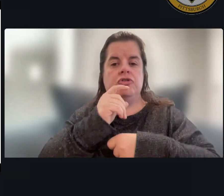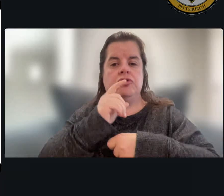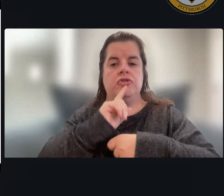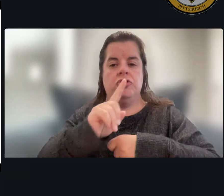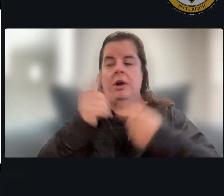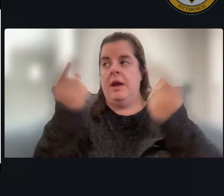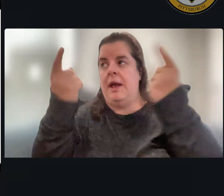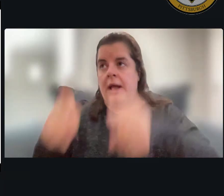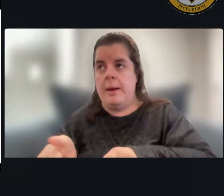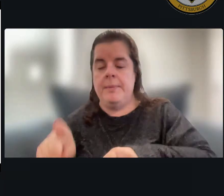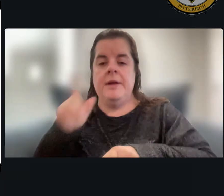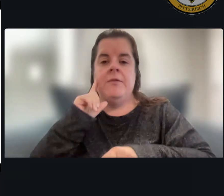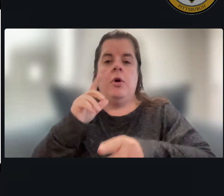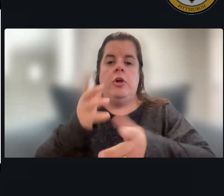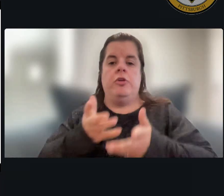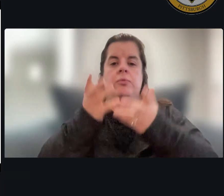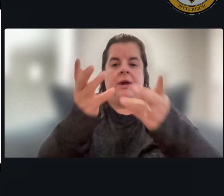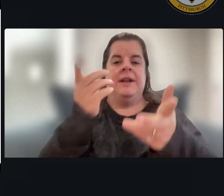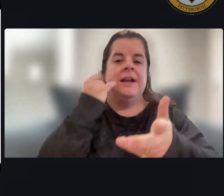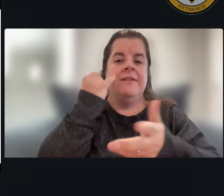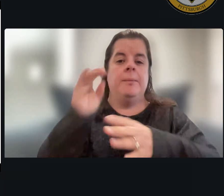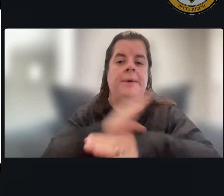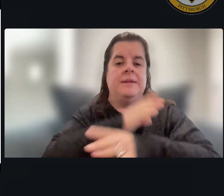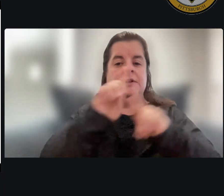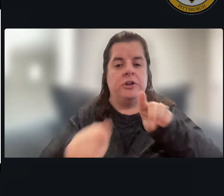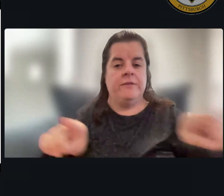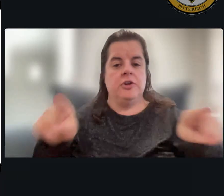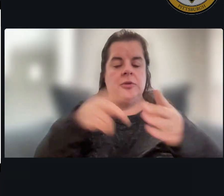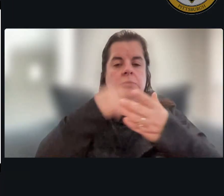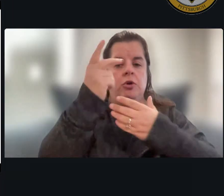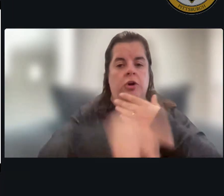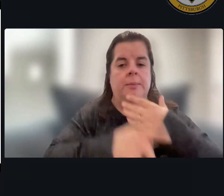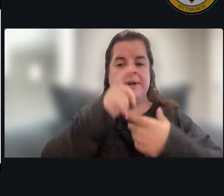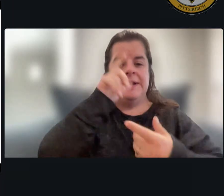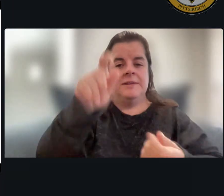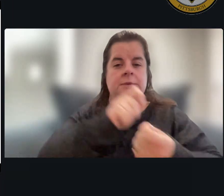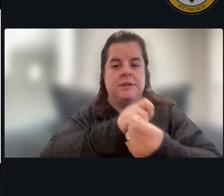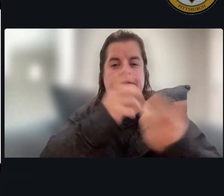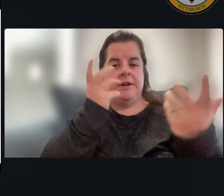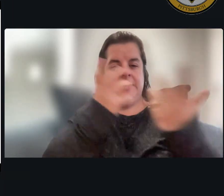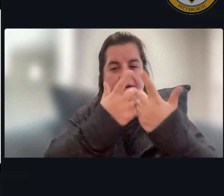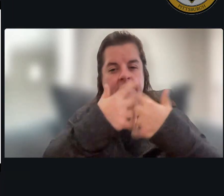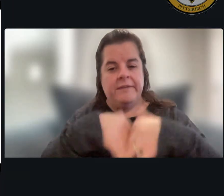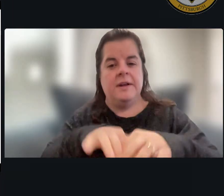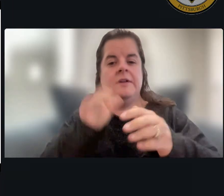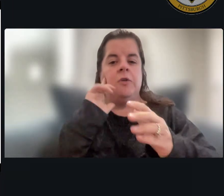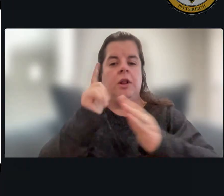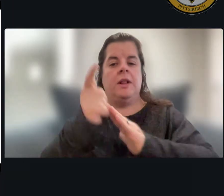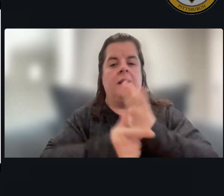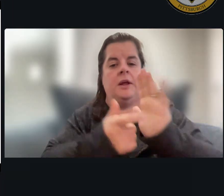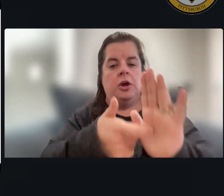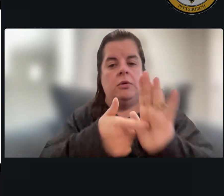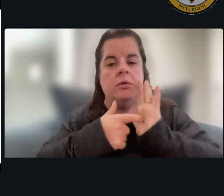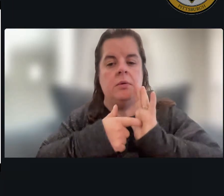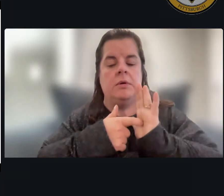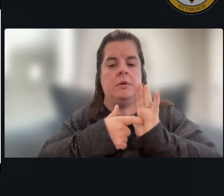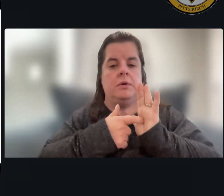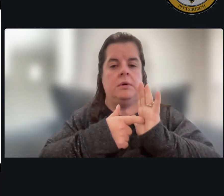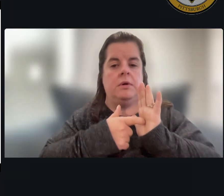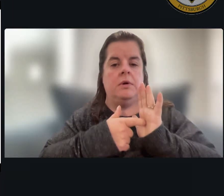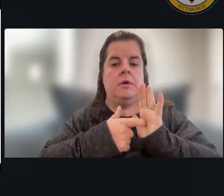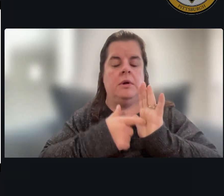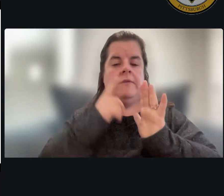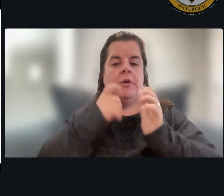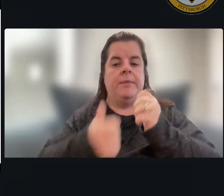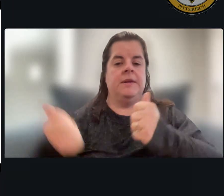study. If your business diversity program is not specifically tailored, that is the legal requirement by the Supreme Court, if it is not specifically